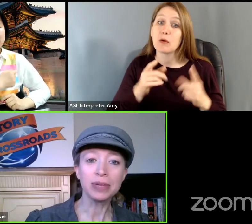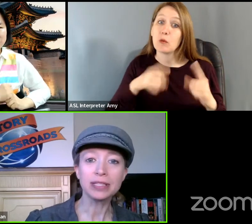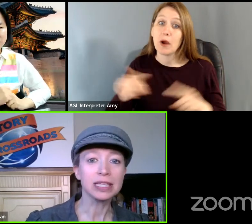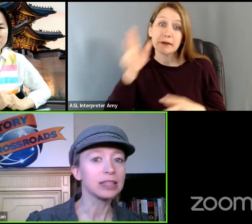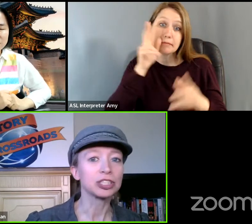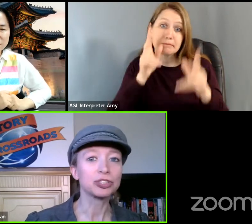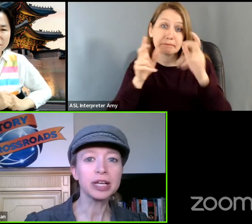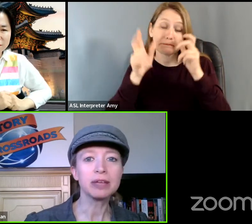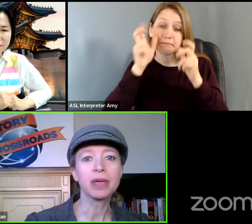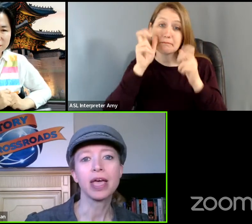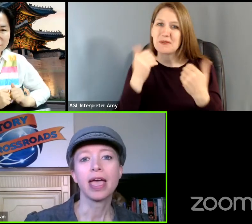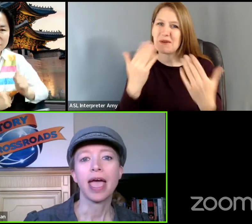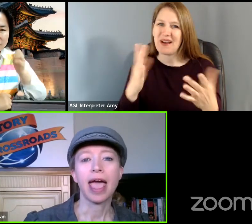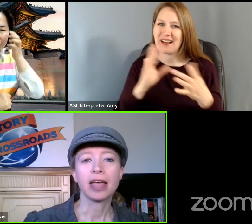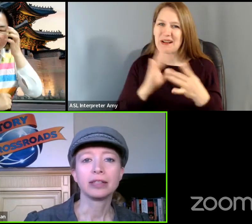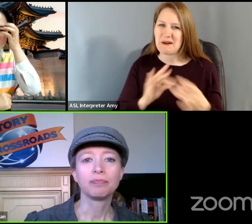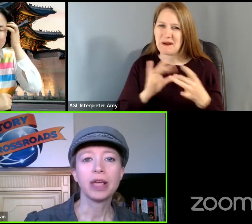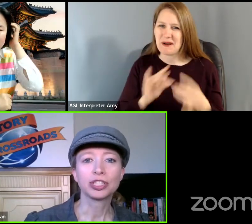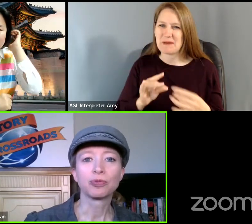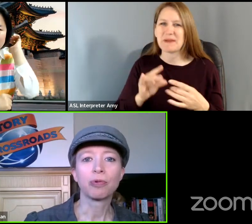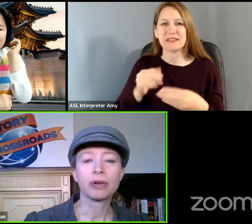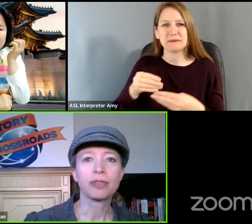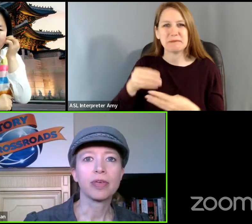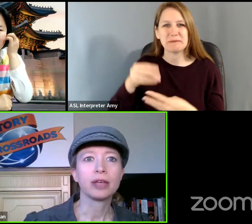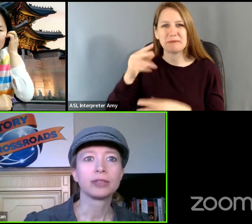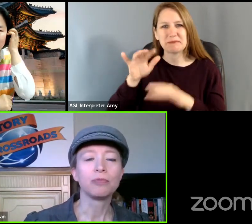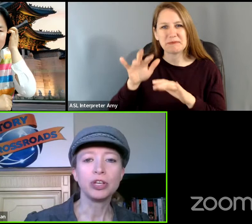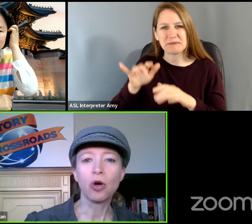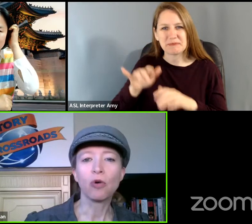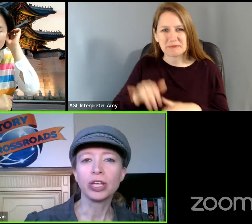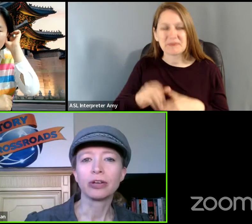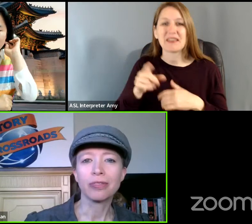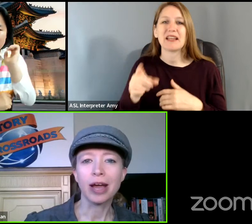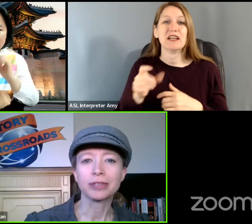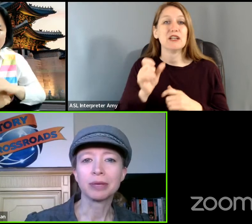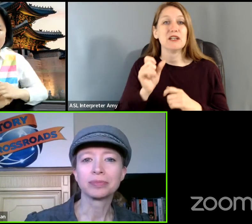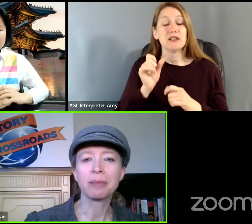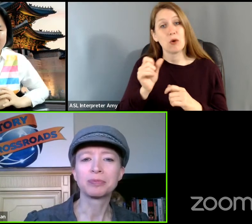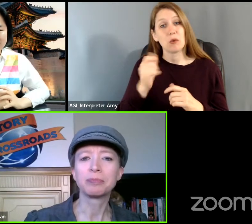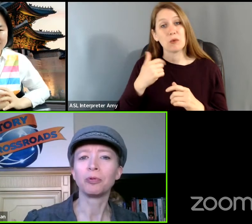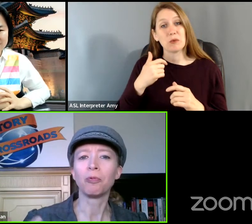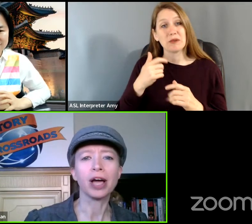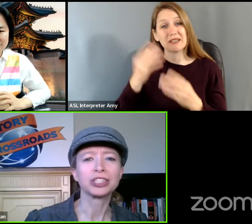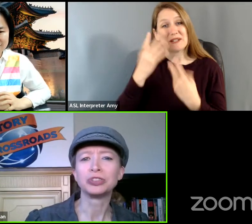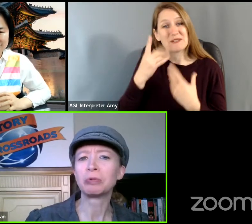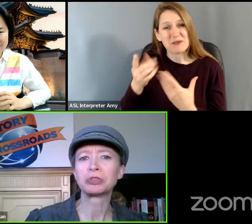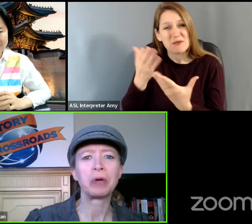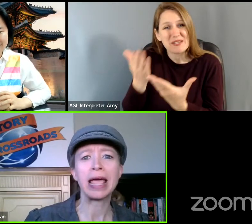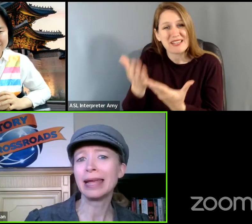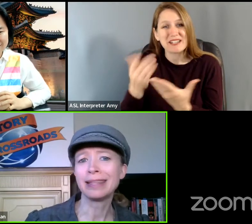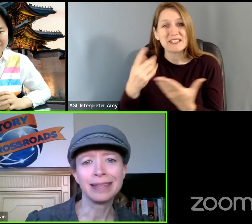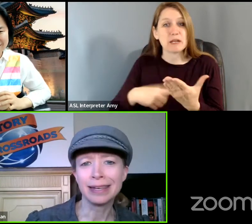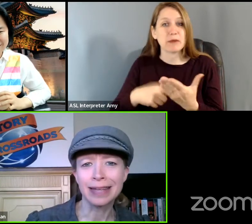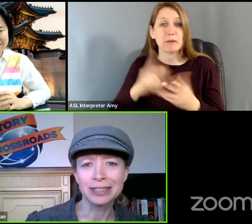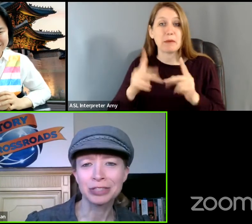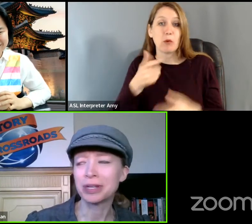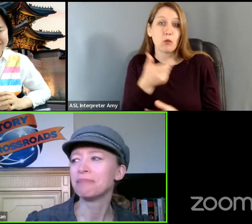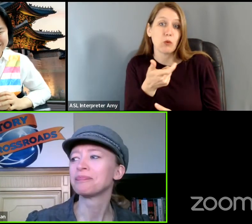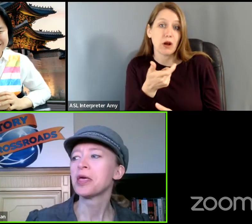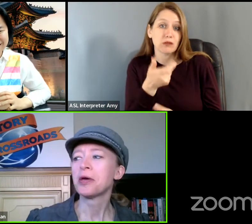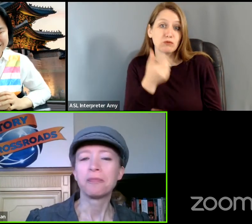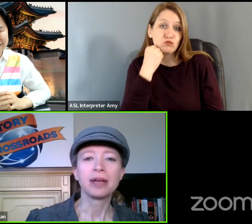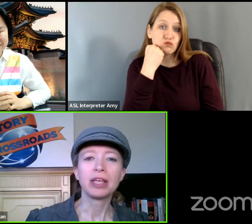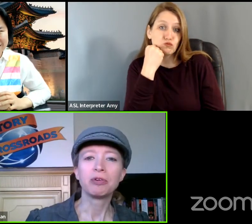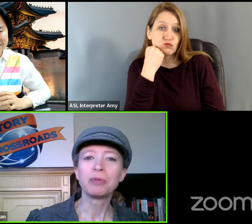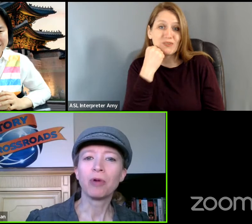make comments in the stream and make sure that we know that you're there. Sometimes people watch and don't do anything in that